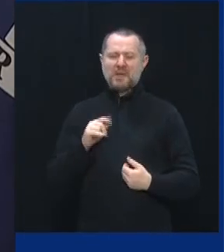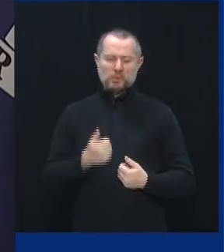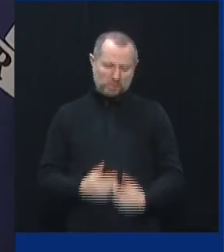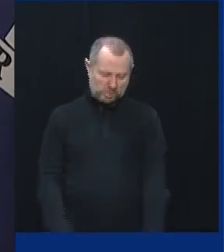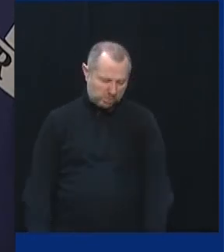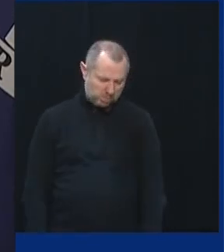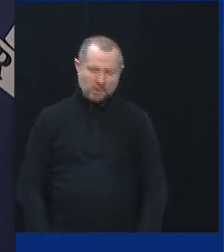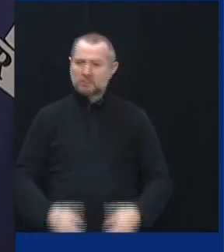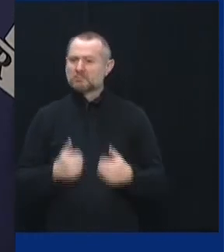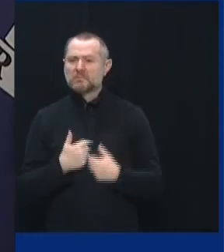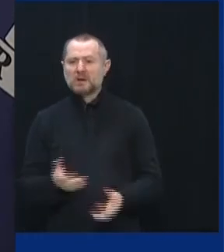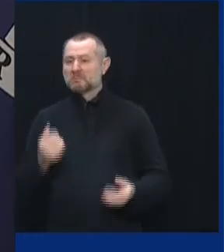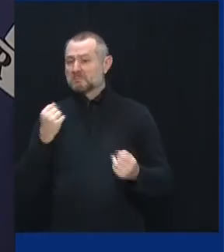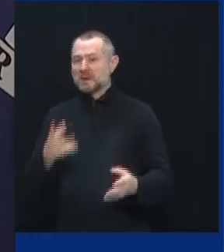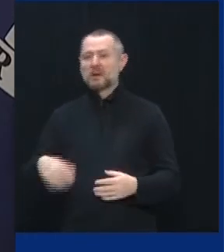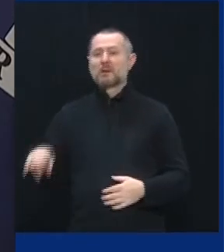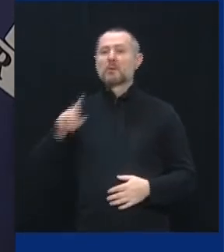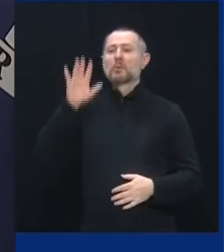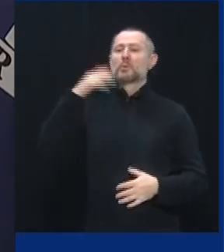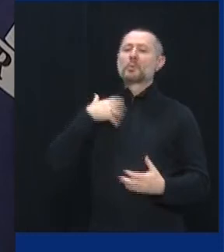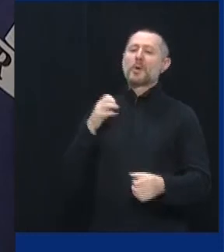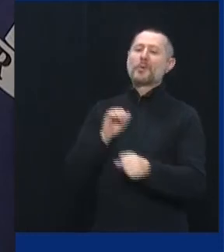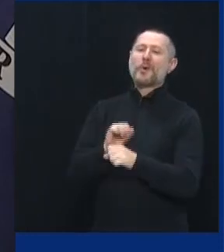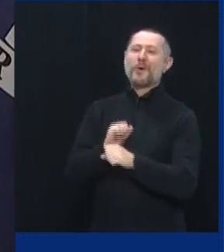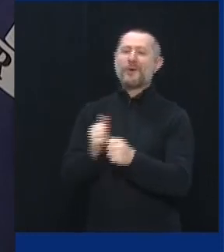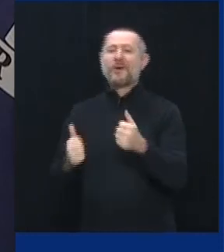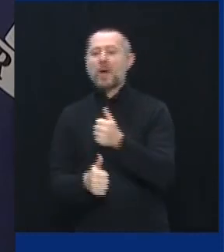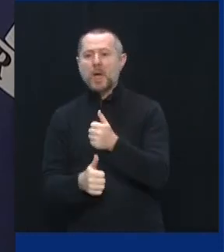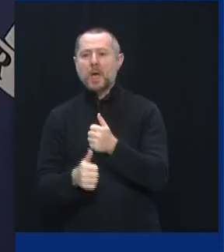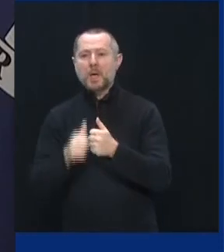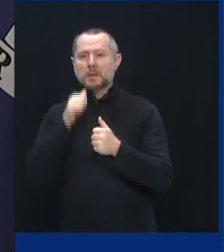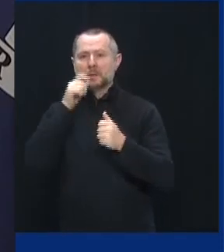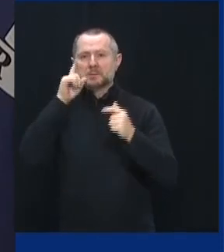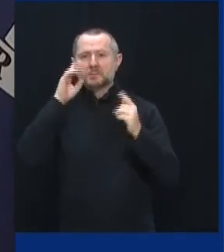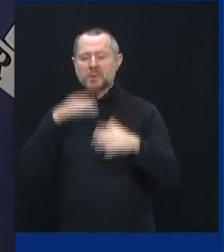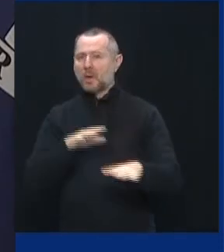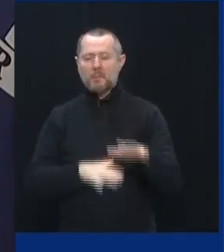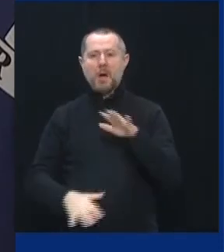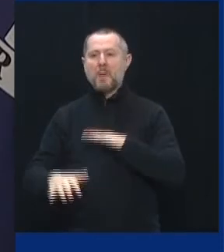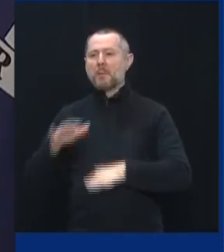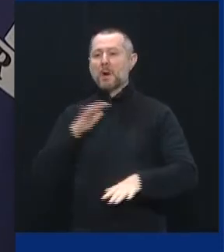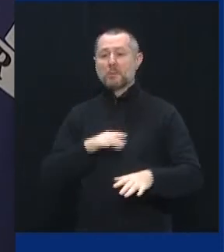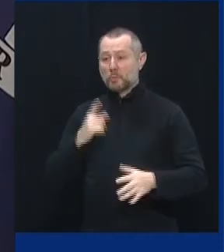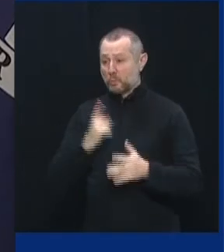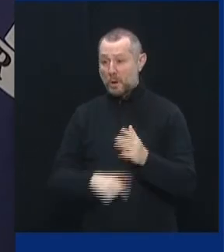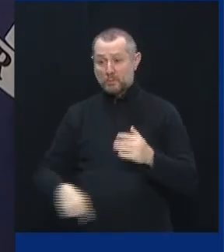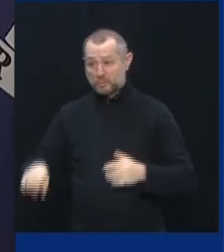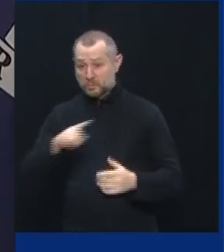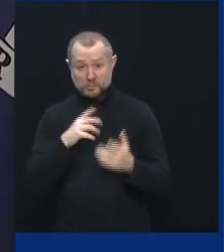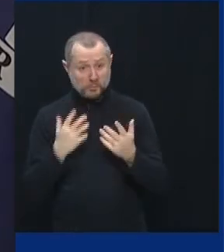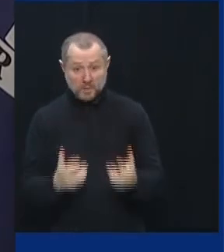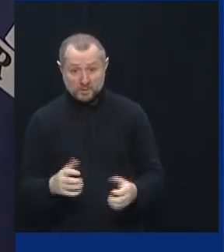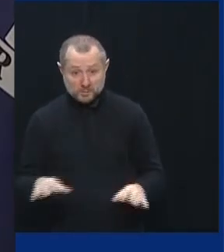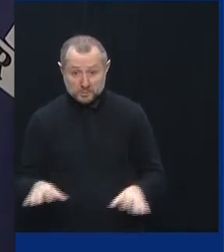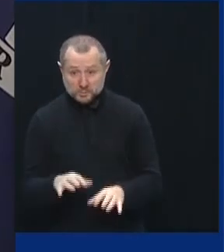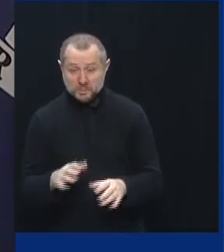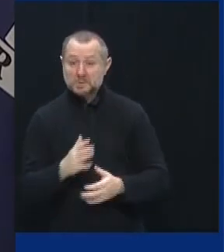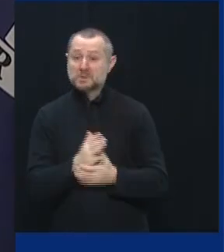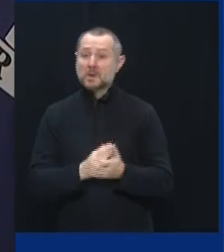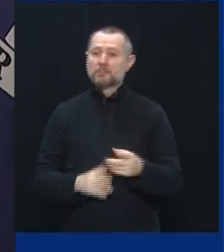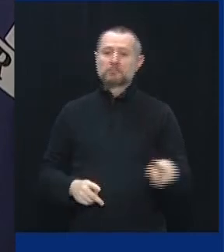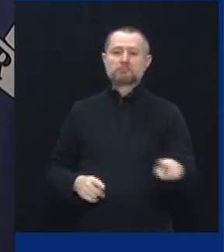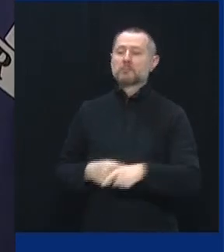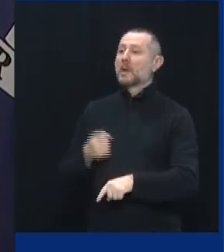signed up for. It's not what a lot of people want to do. It's not what a lot of people can do. So it's all of the